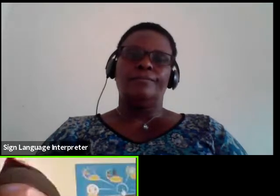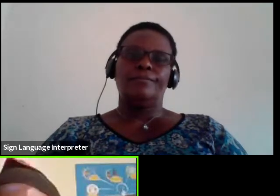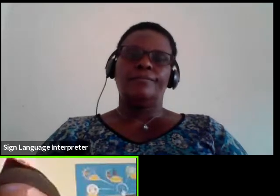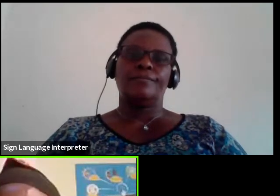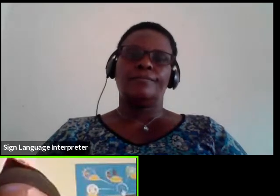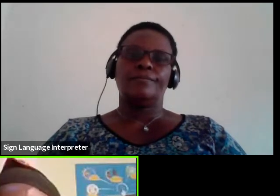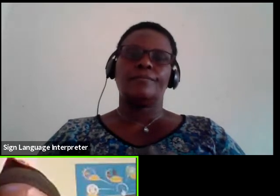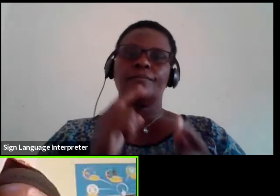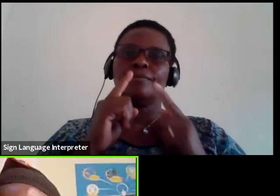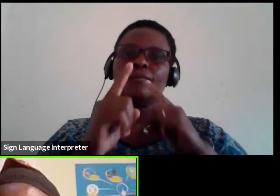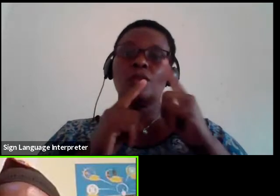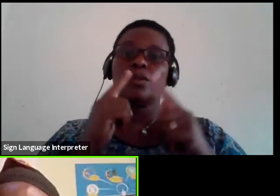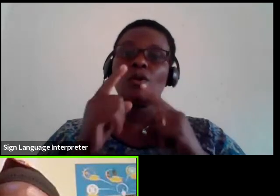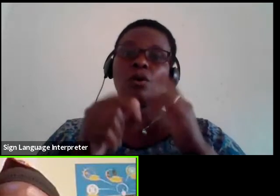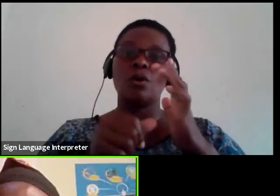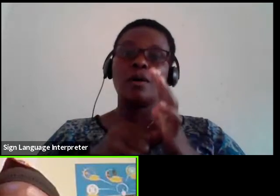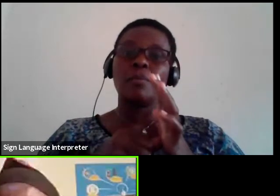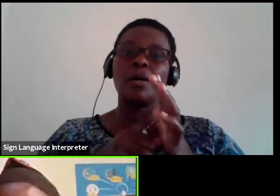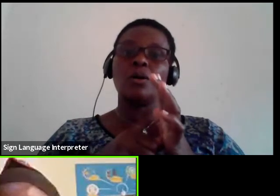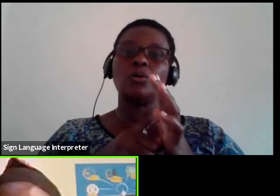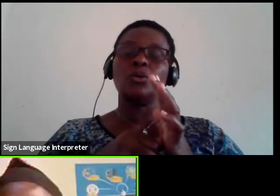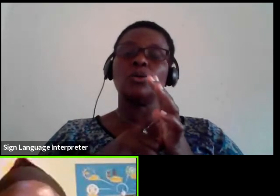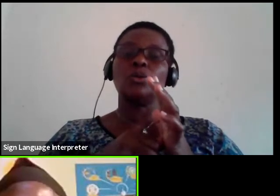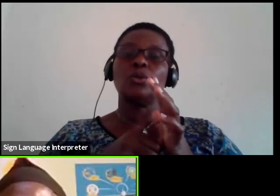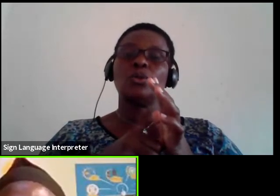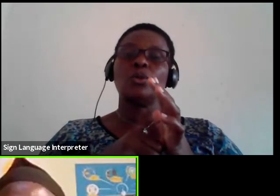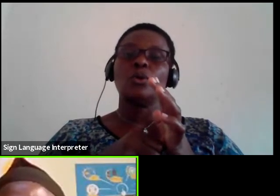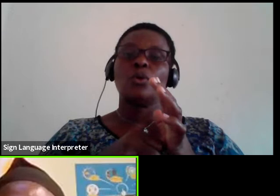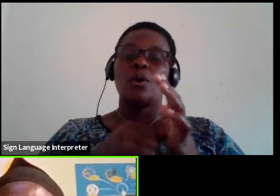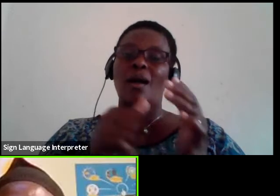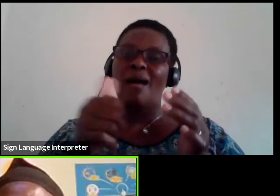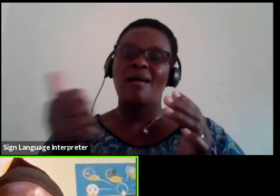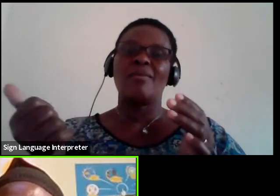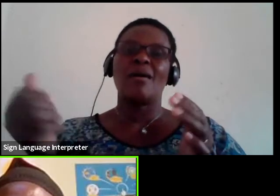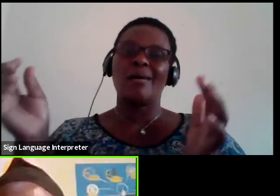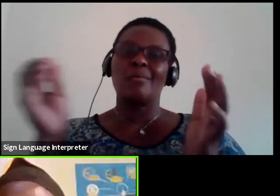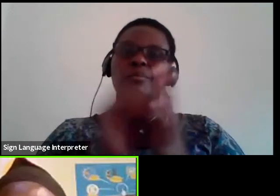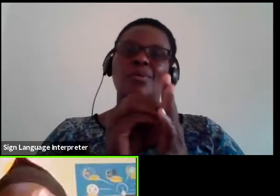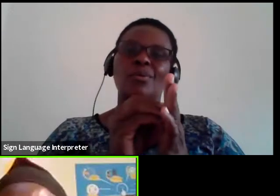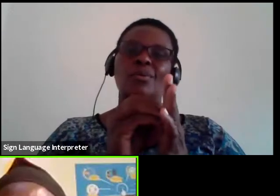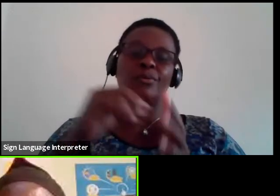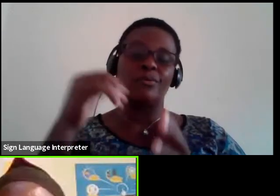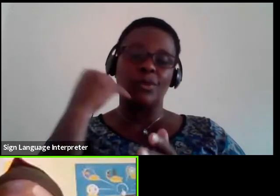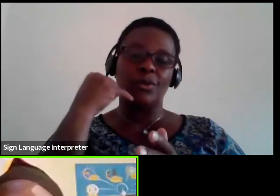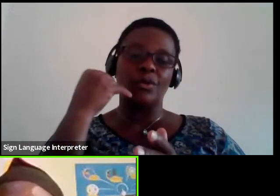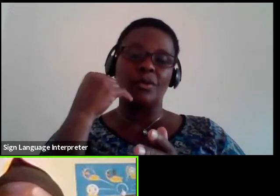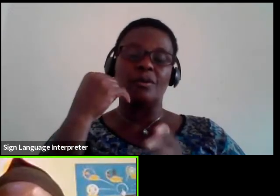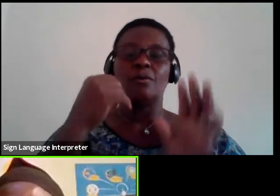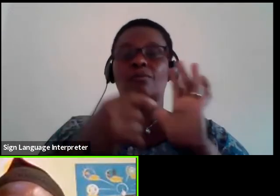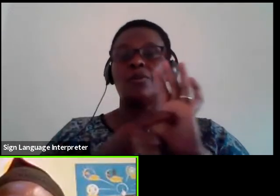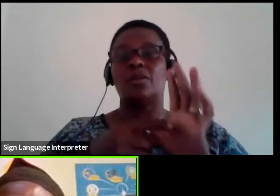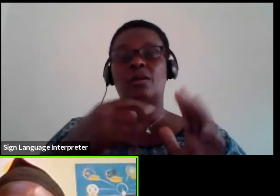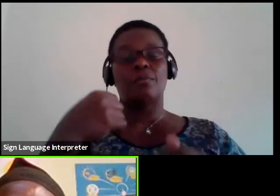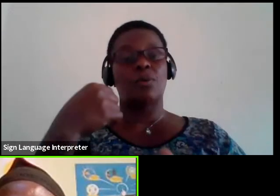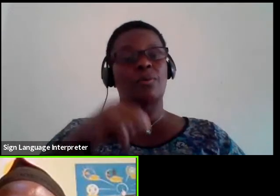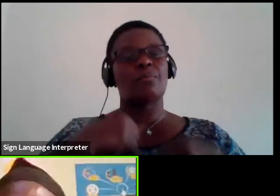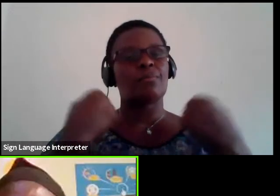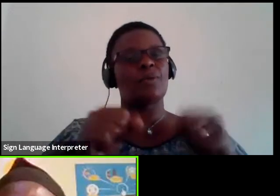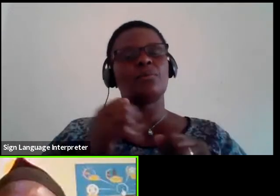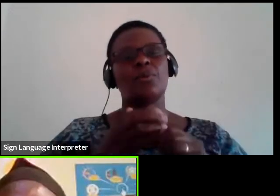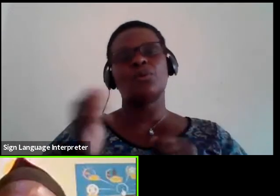phone. Many people would just let it go, and then you drop your phone to wash your hands, then